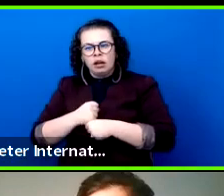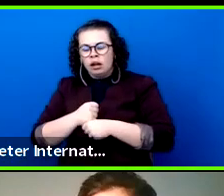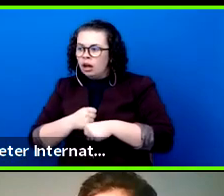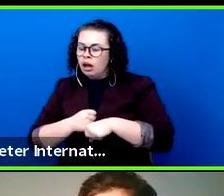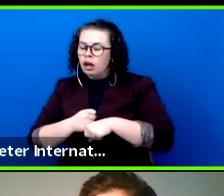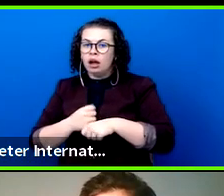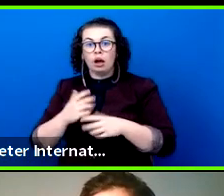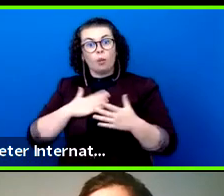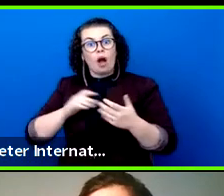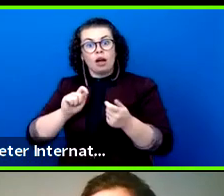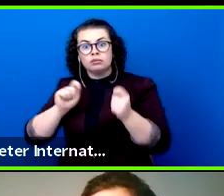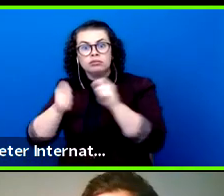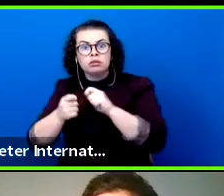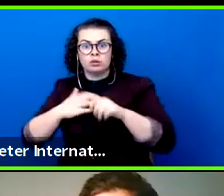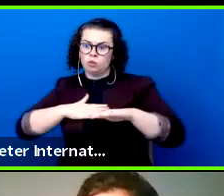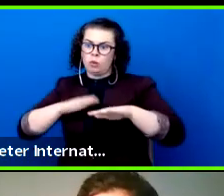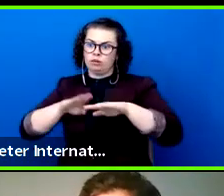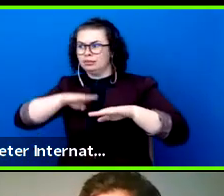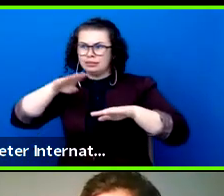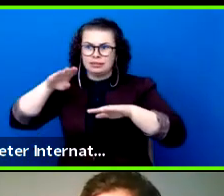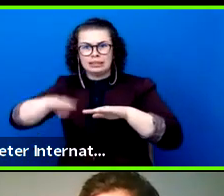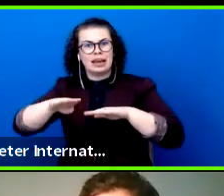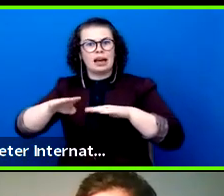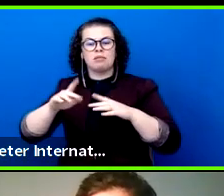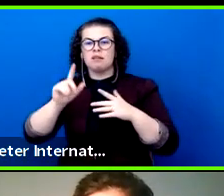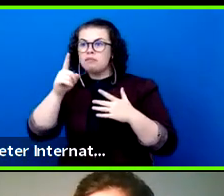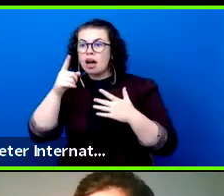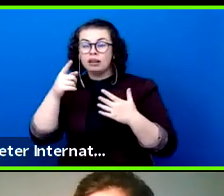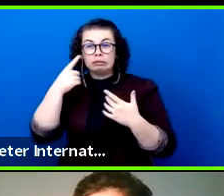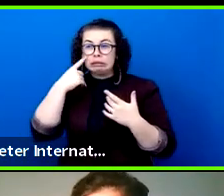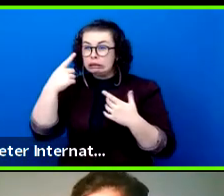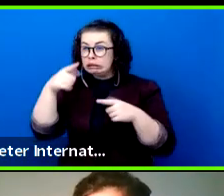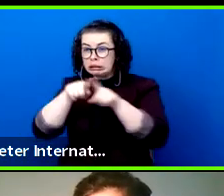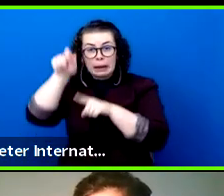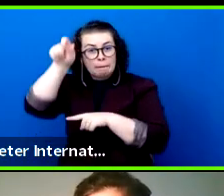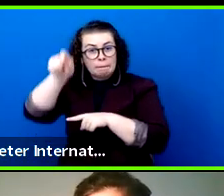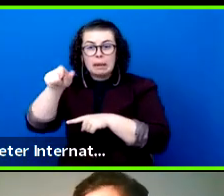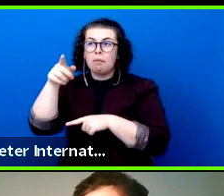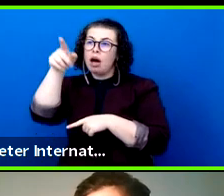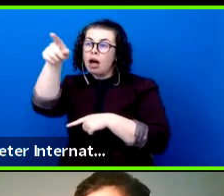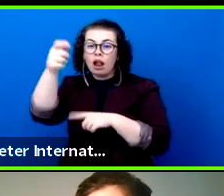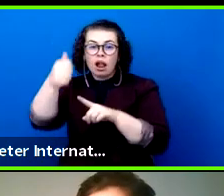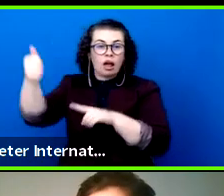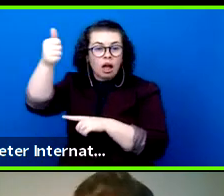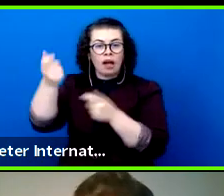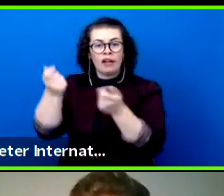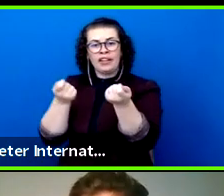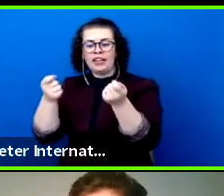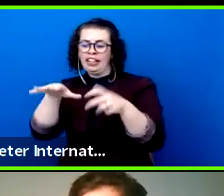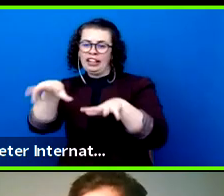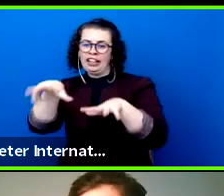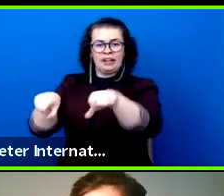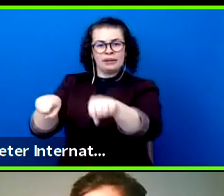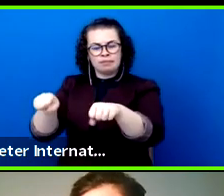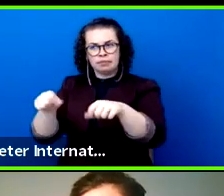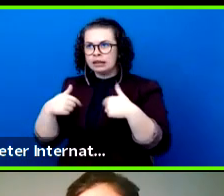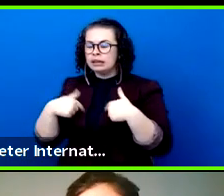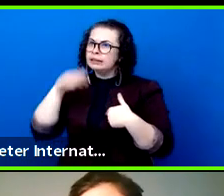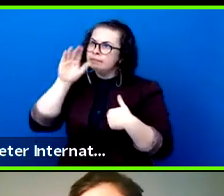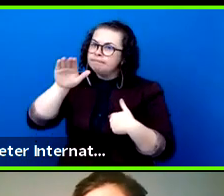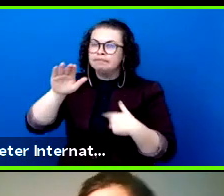taking first steps, that there are still the same people talking and sitting in these places, that this was another point